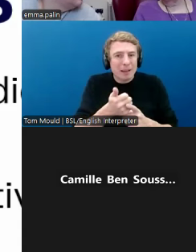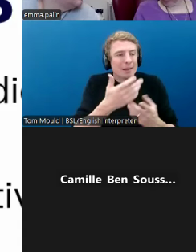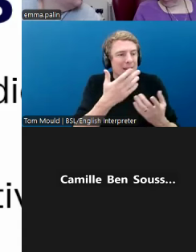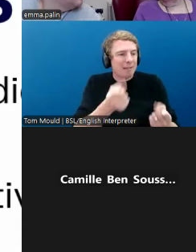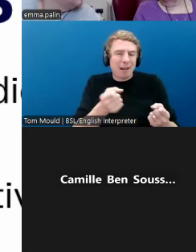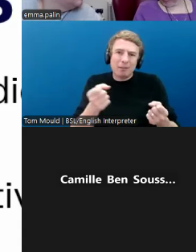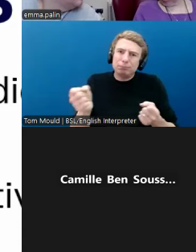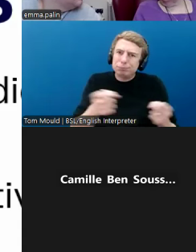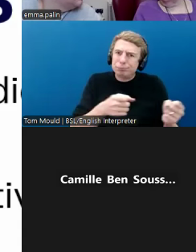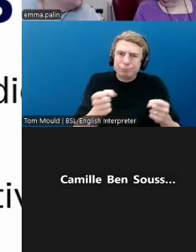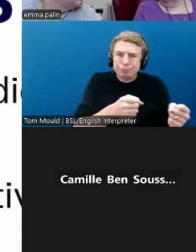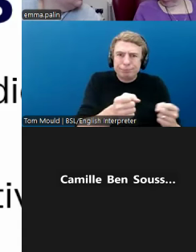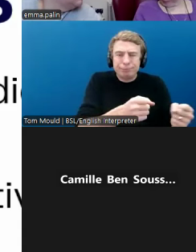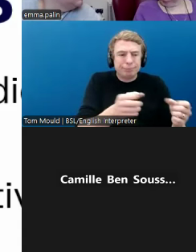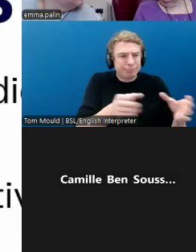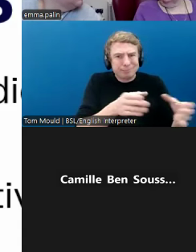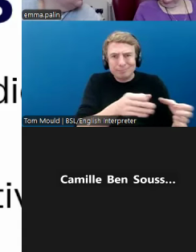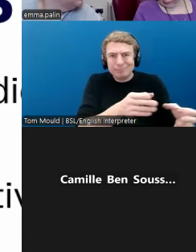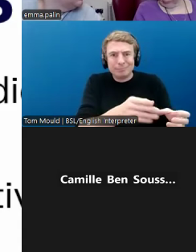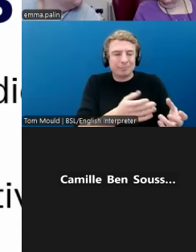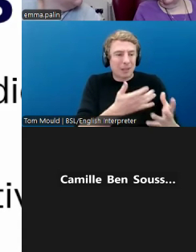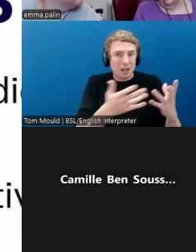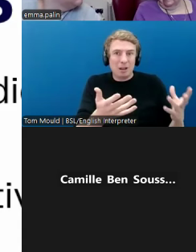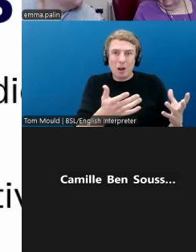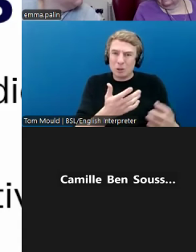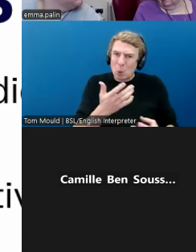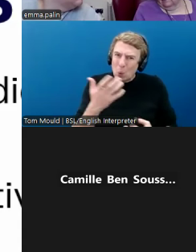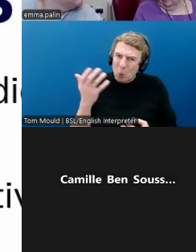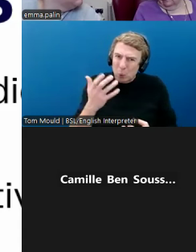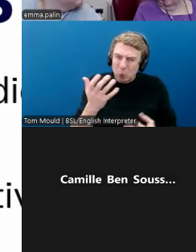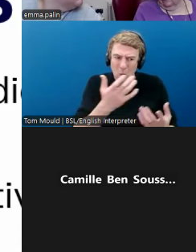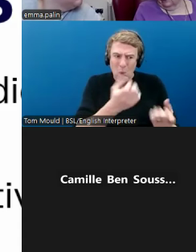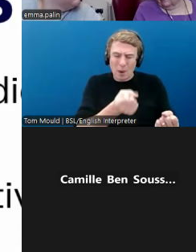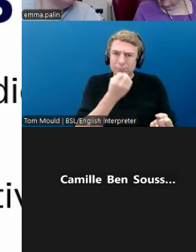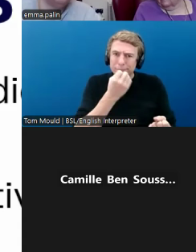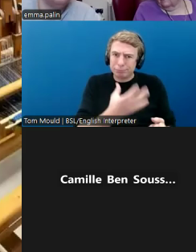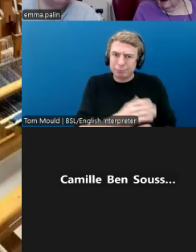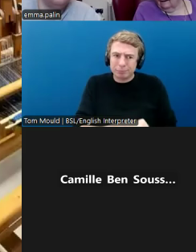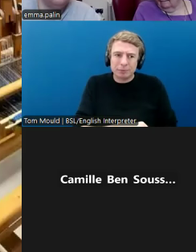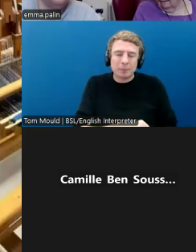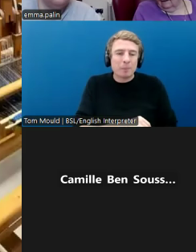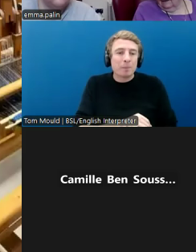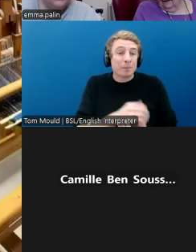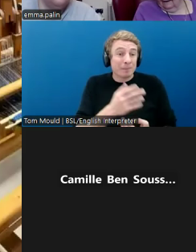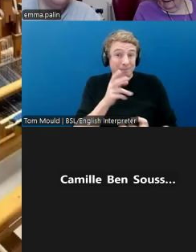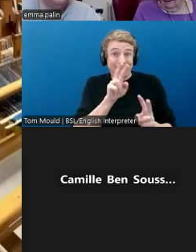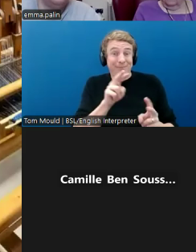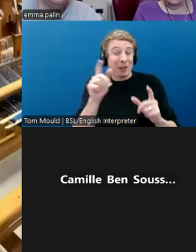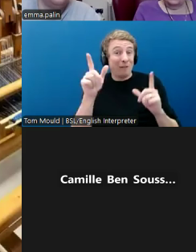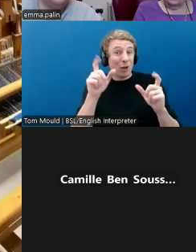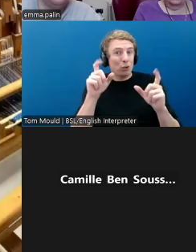oversees the multiple disciplinary services there. And we visited a lot. Here's a couple of photographs for